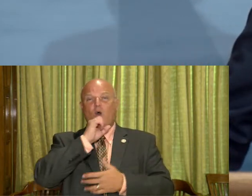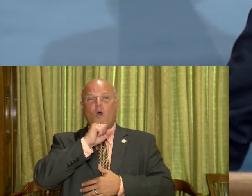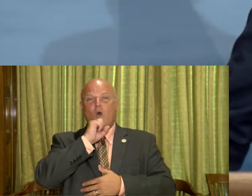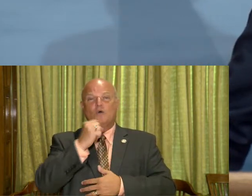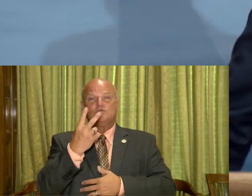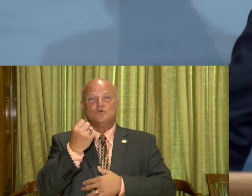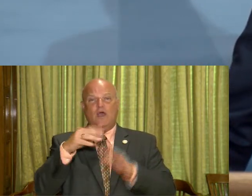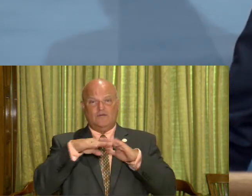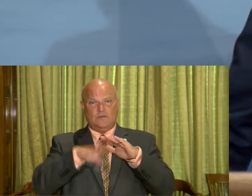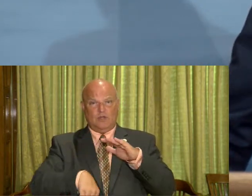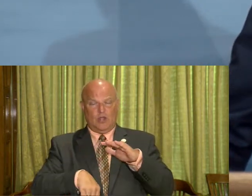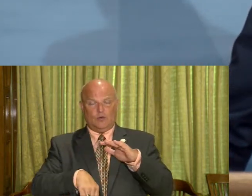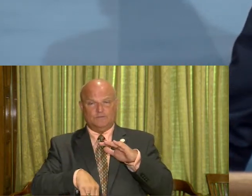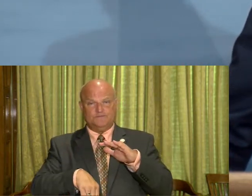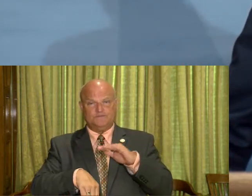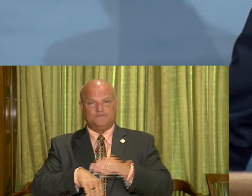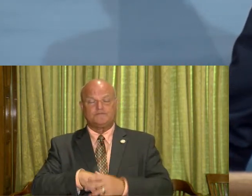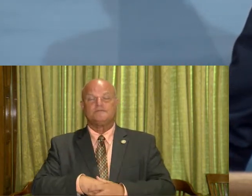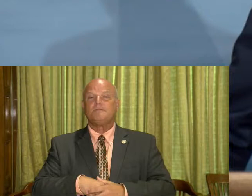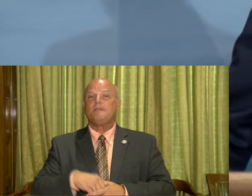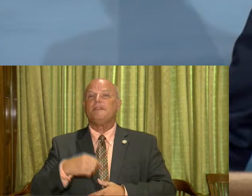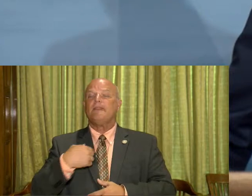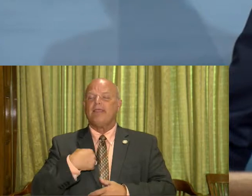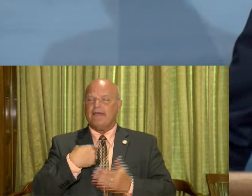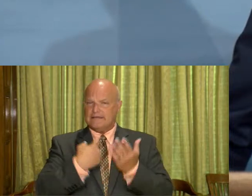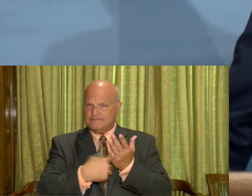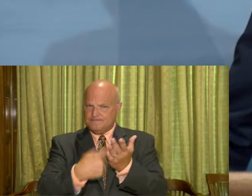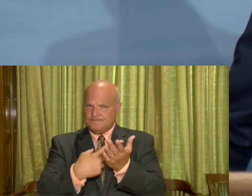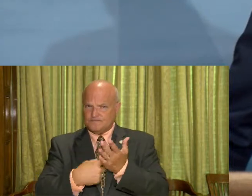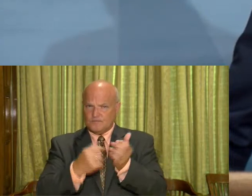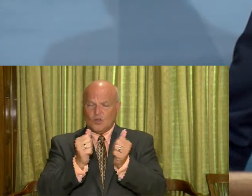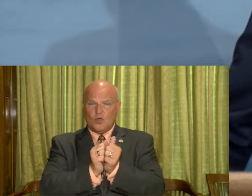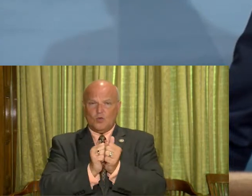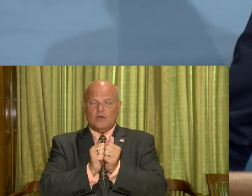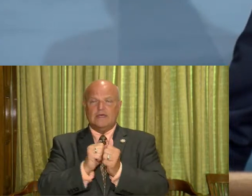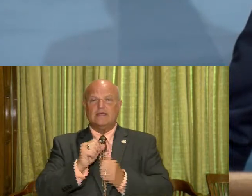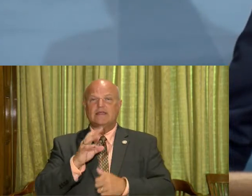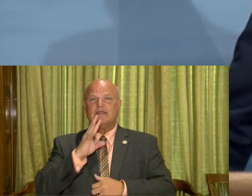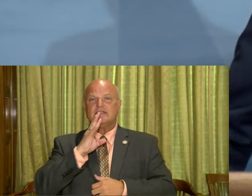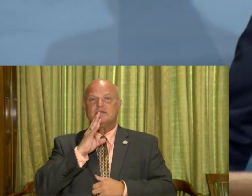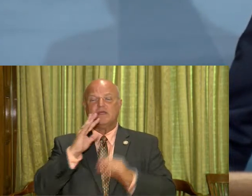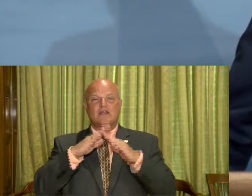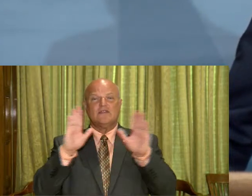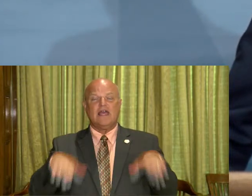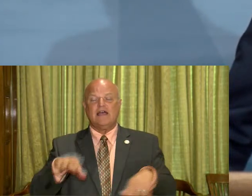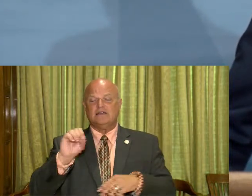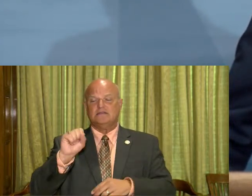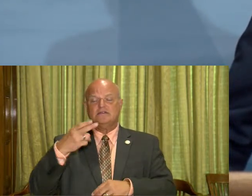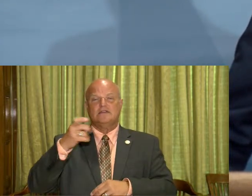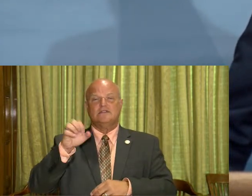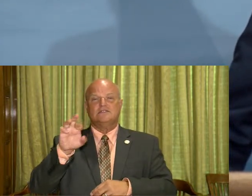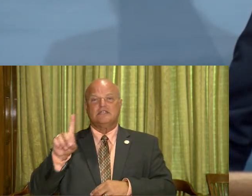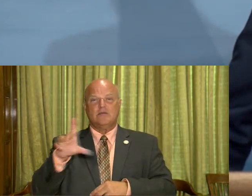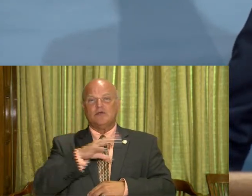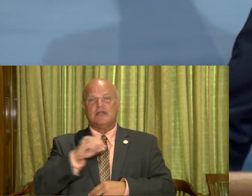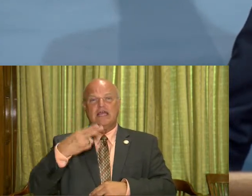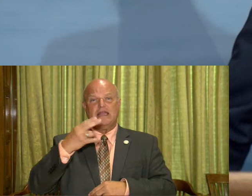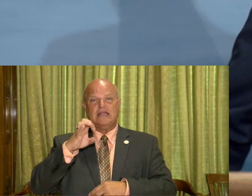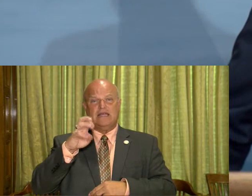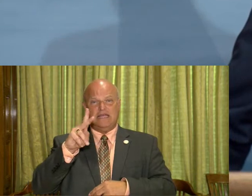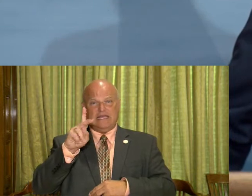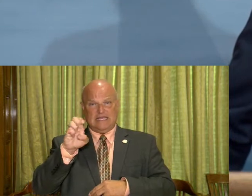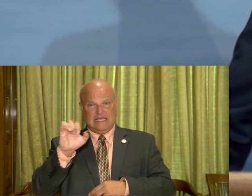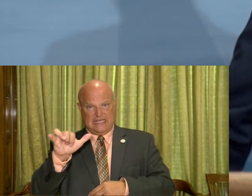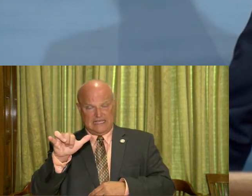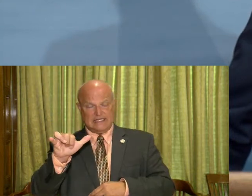that age category. I have consulted with Speaker Shepard and Senate Pro Tem Hickey,